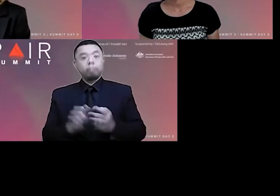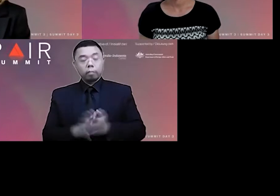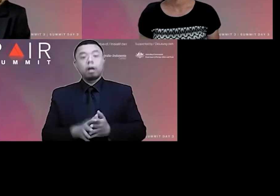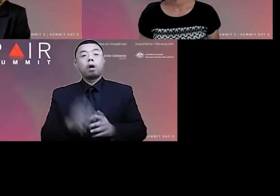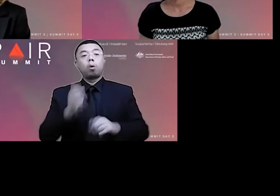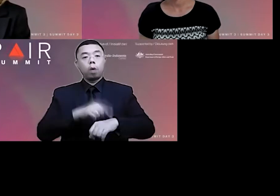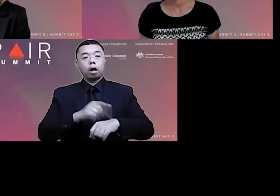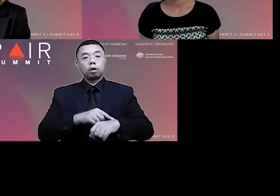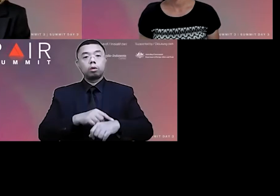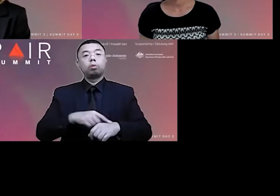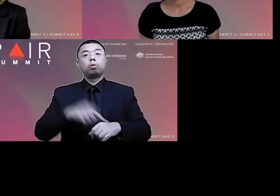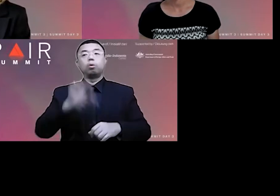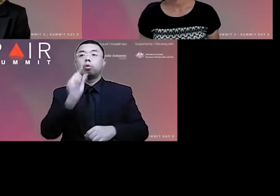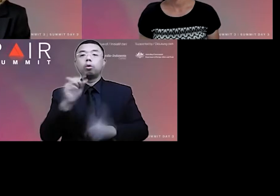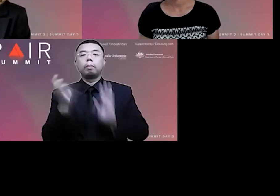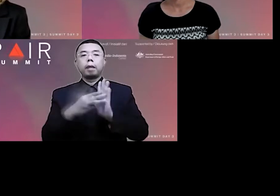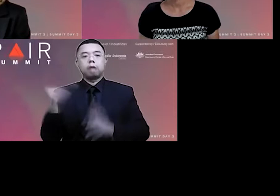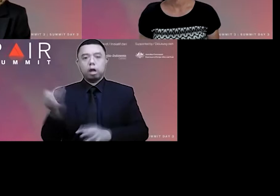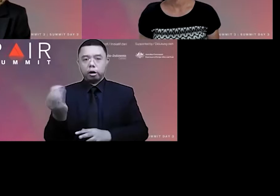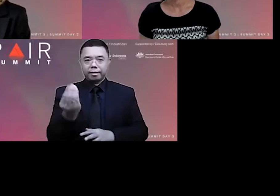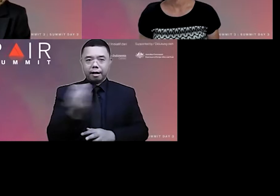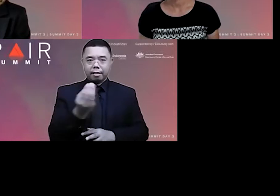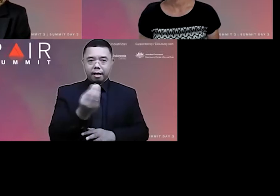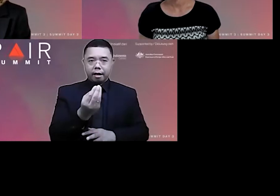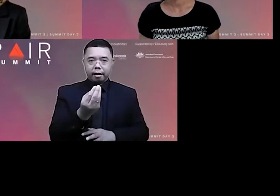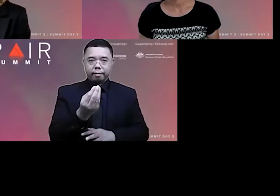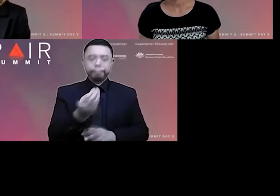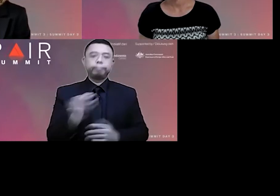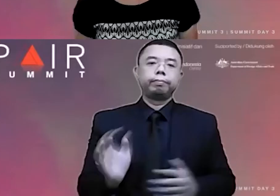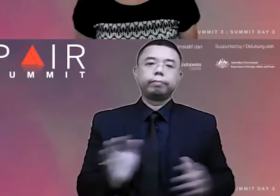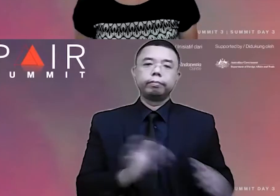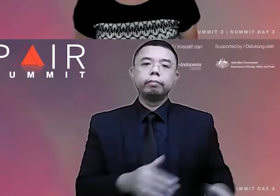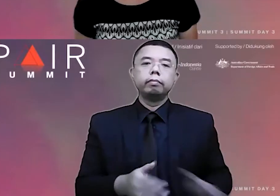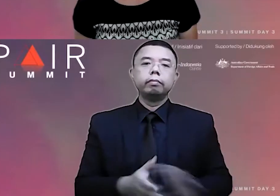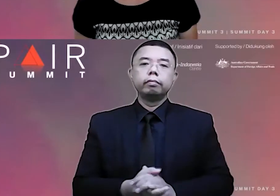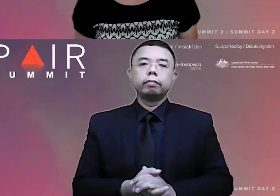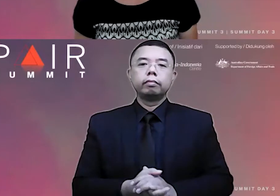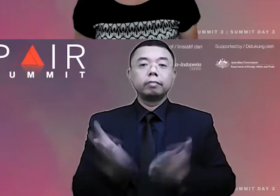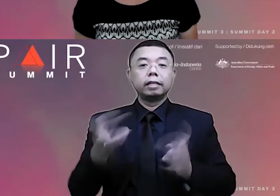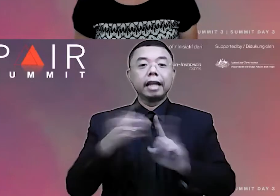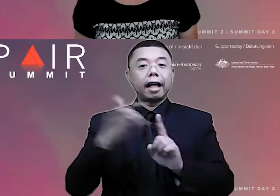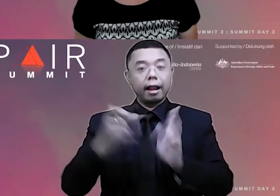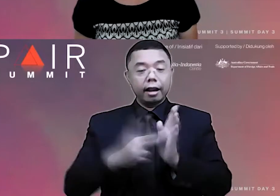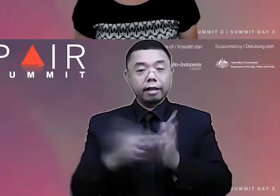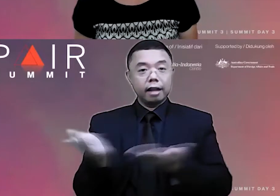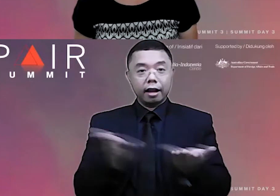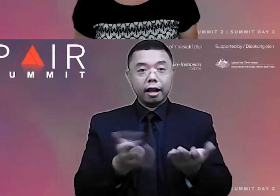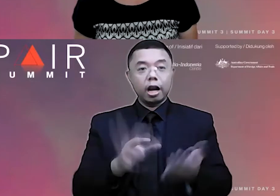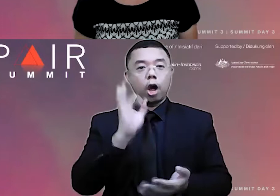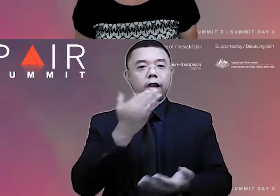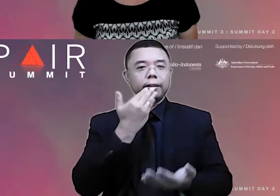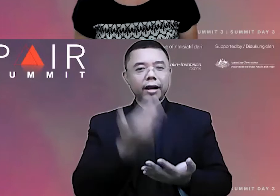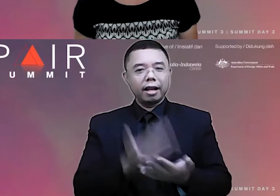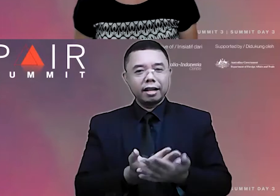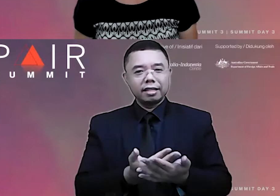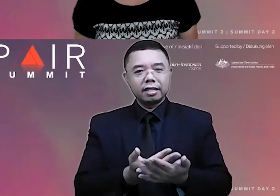So back to you, Helen. Lovely, thank you. And no surprise, I guess, that Bali is the most